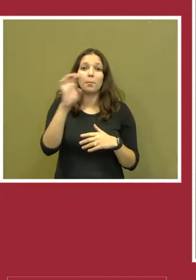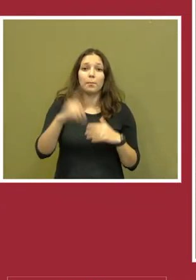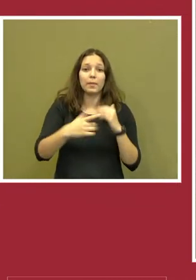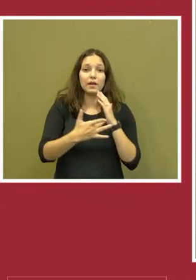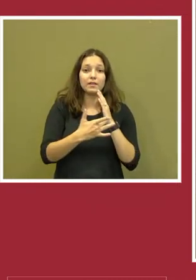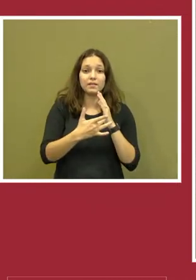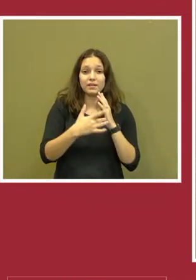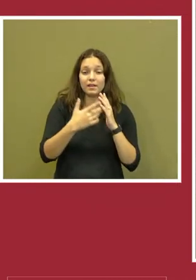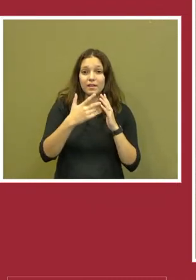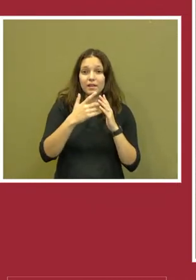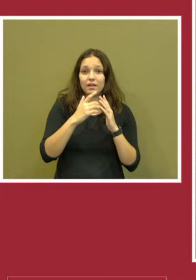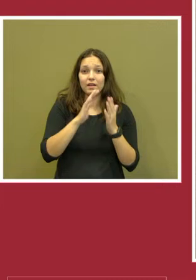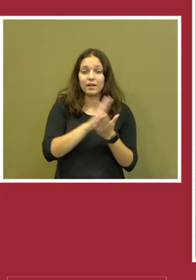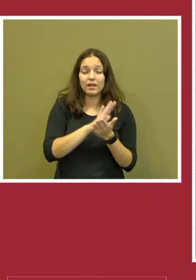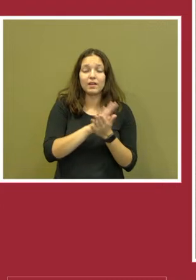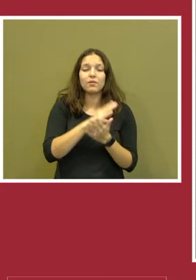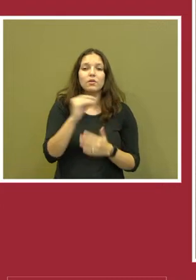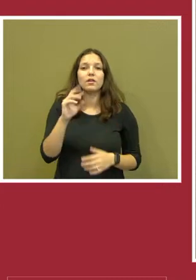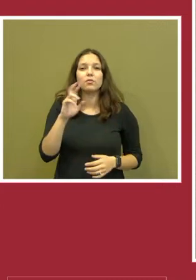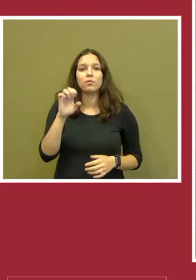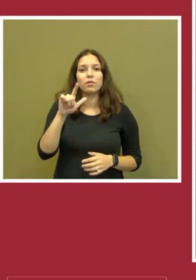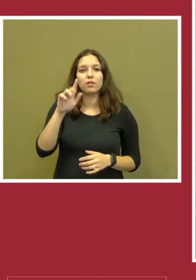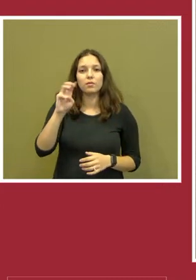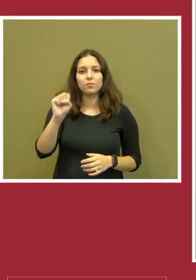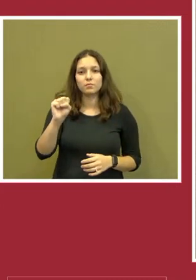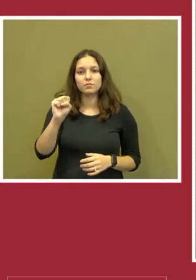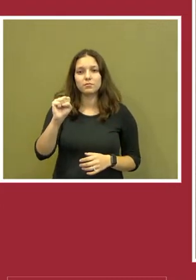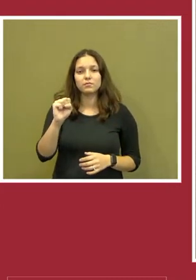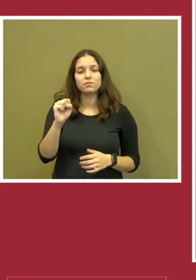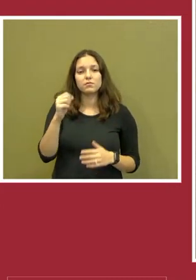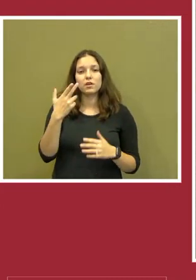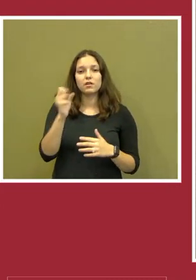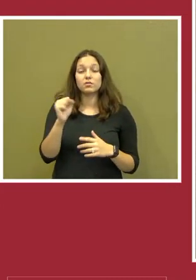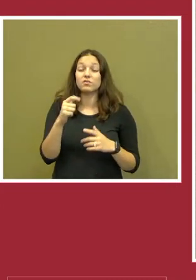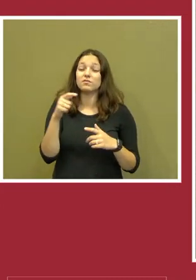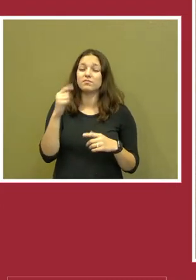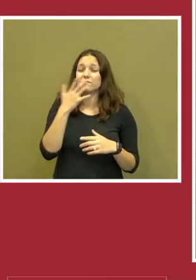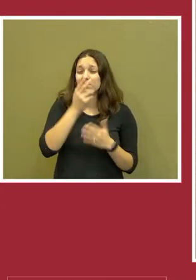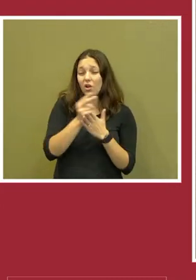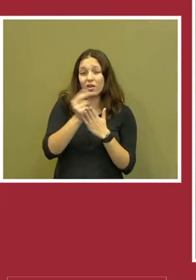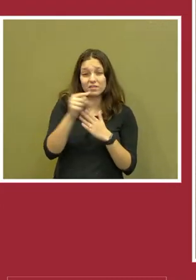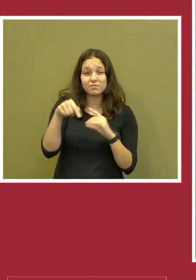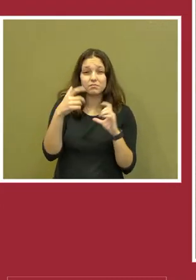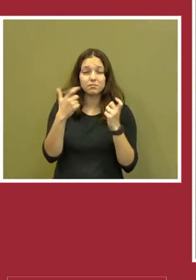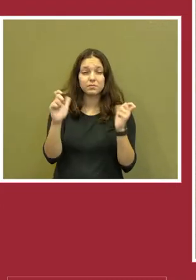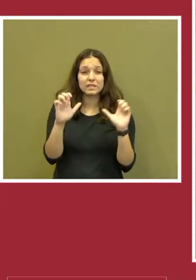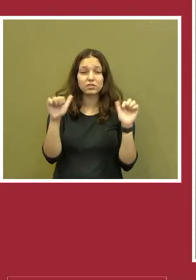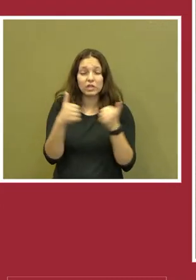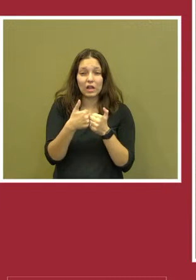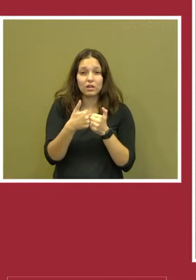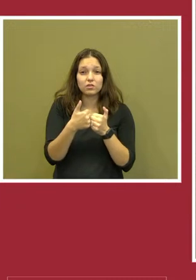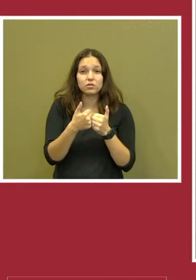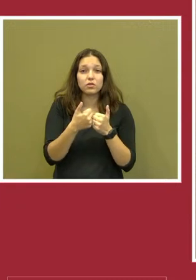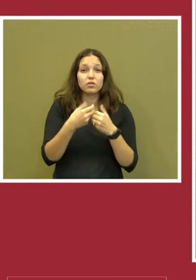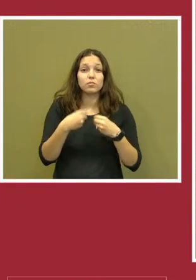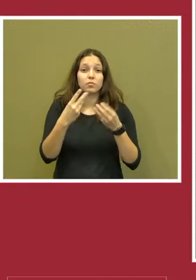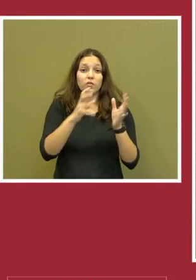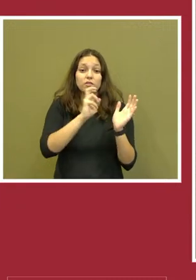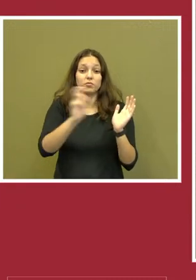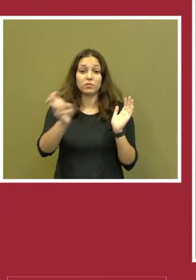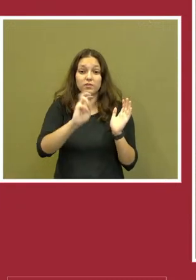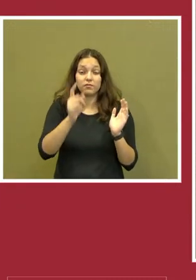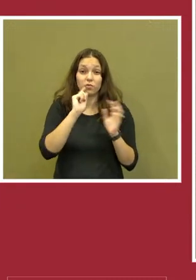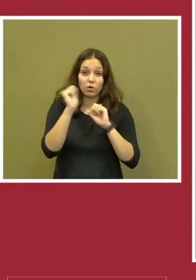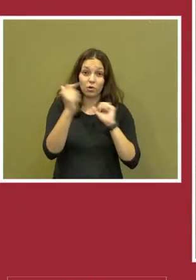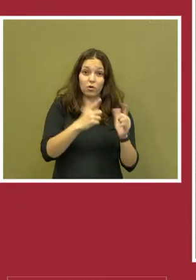School. And I want to be honest with the board, this is a big challenge because in order to provide transportation for all students